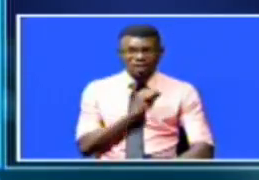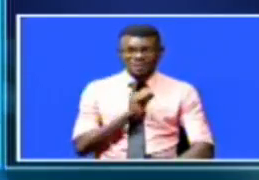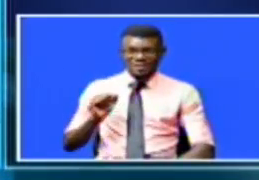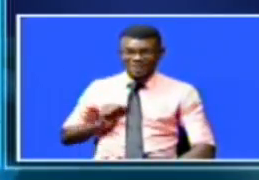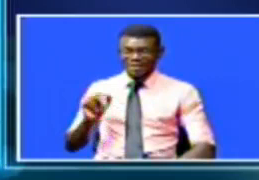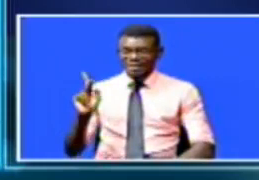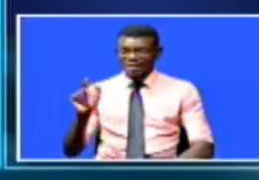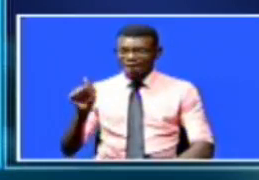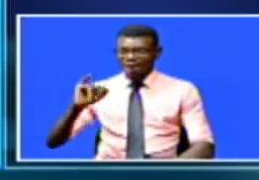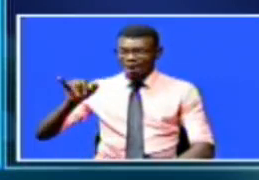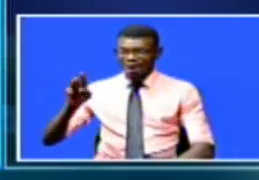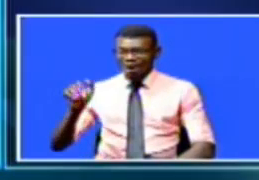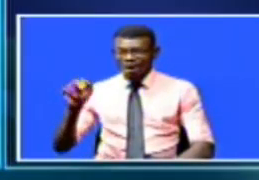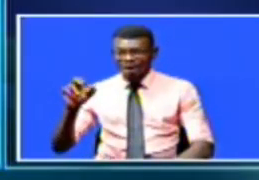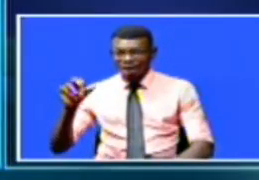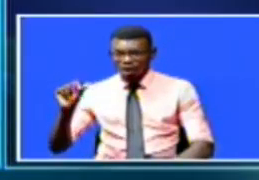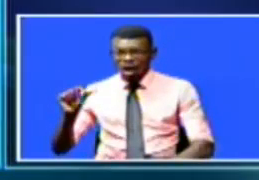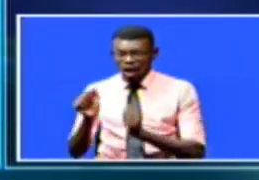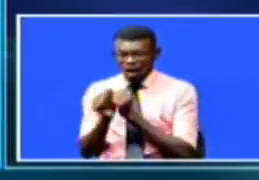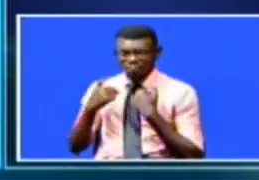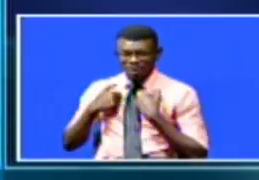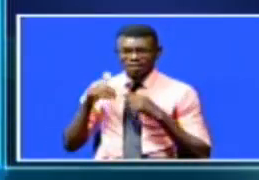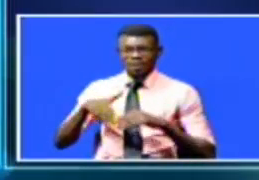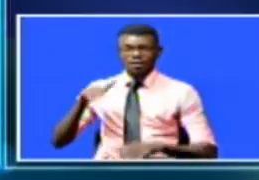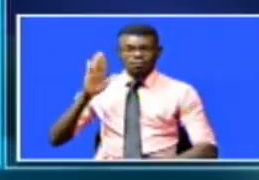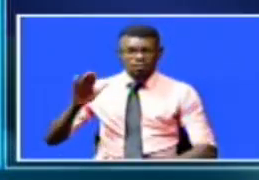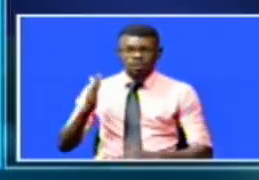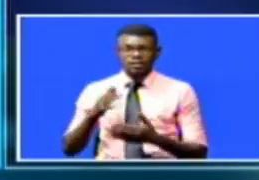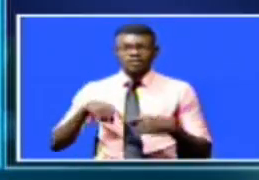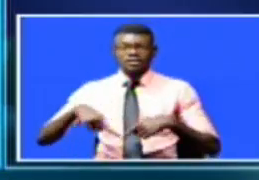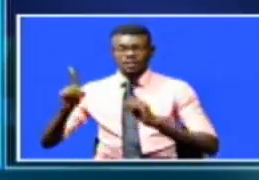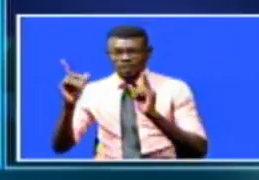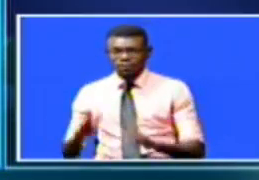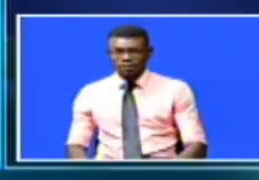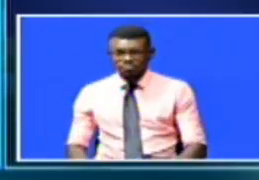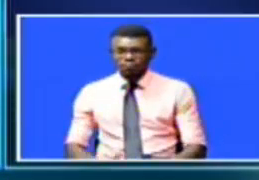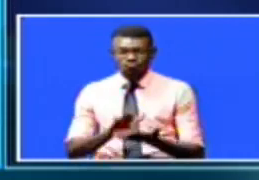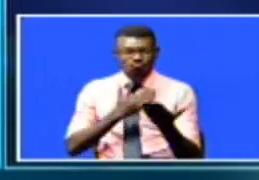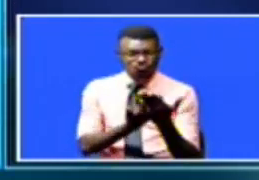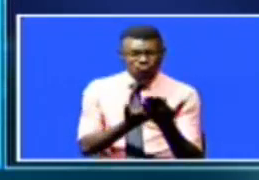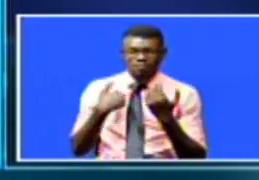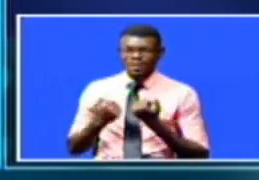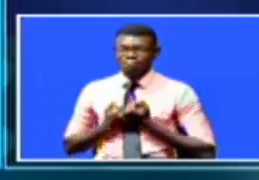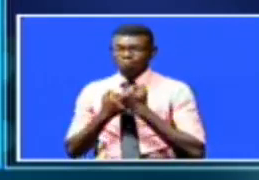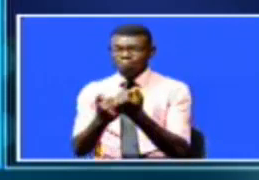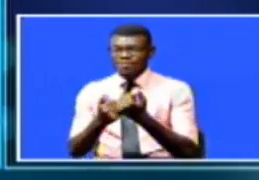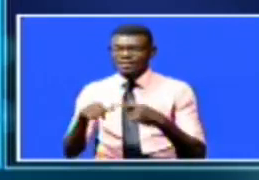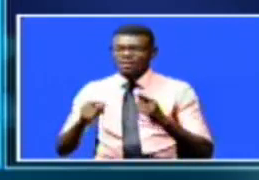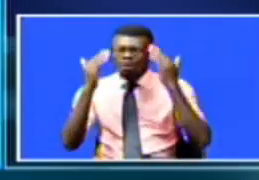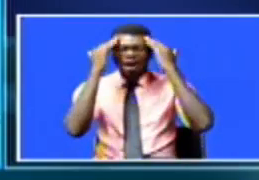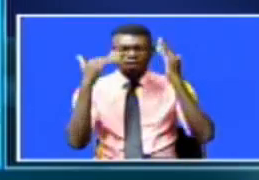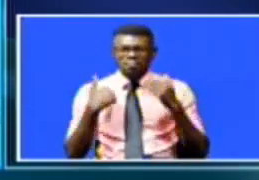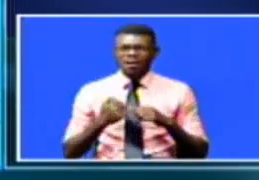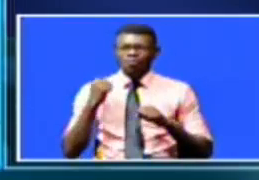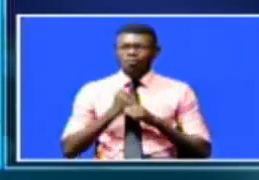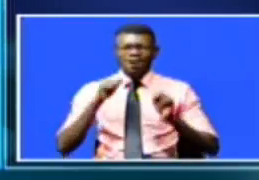the only people who were in the House. Senator Kajwang would move, I would second. So they knew my capability. And in fact, I was